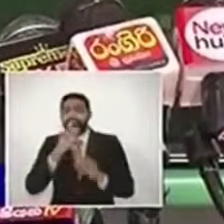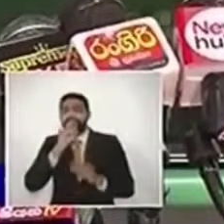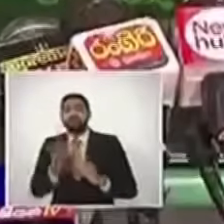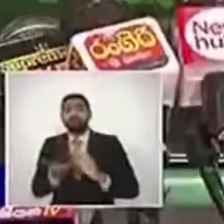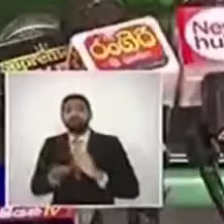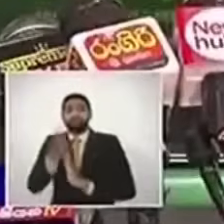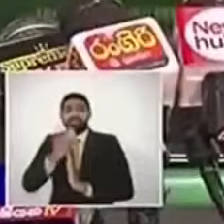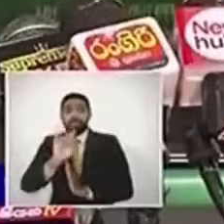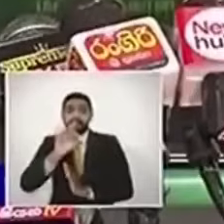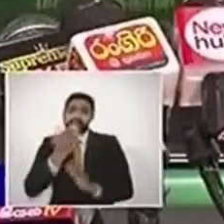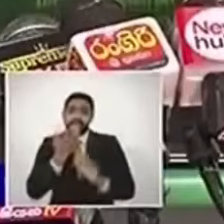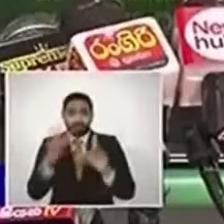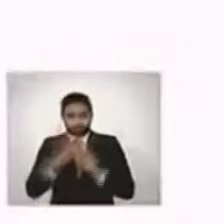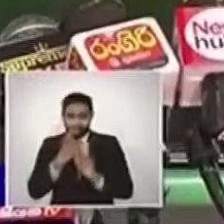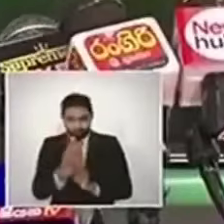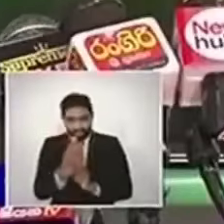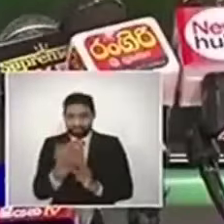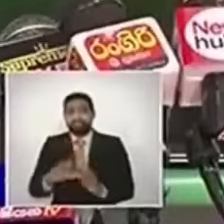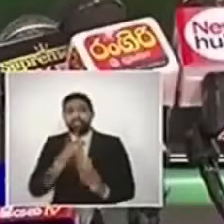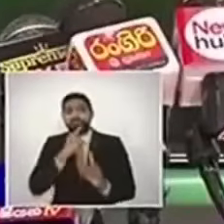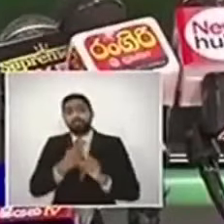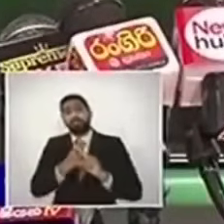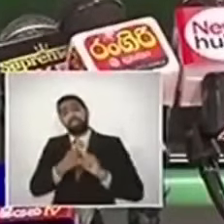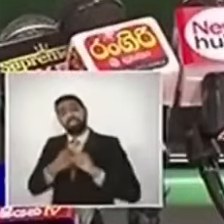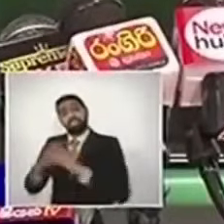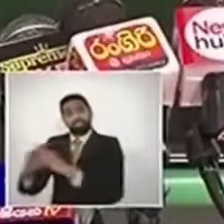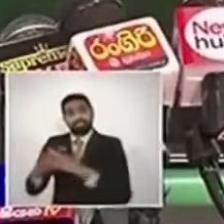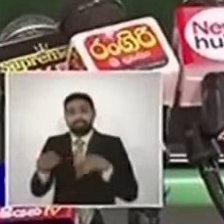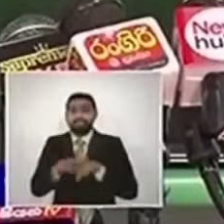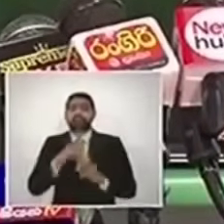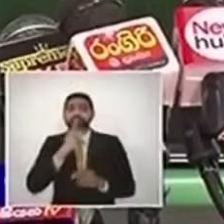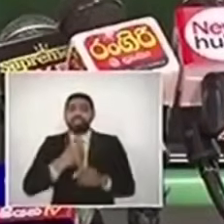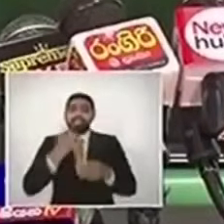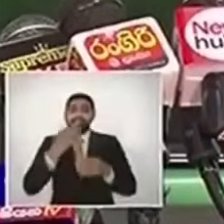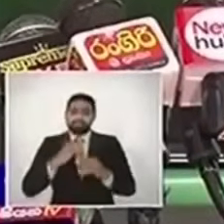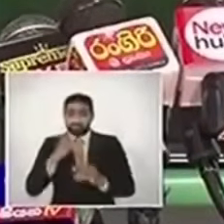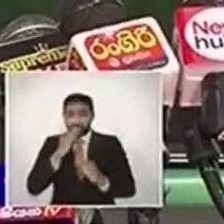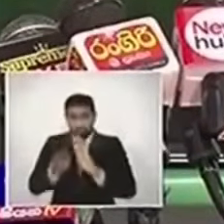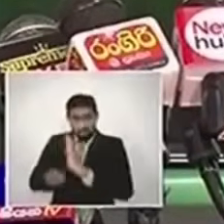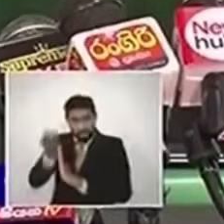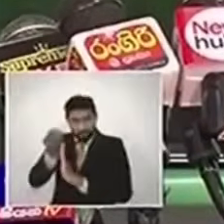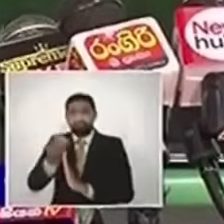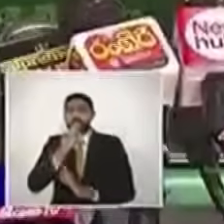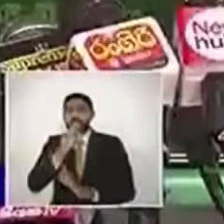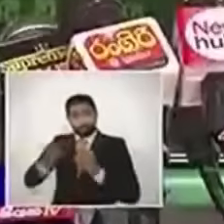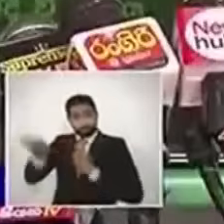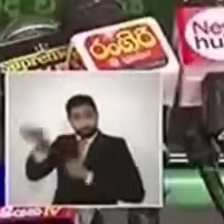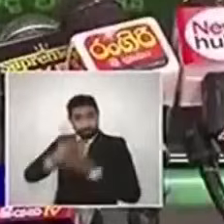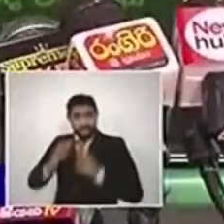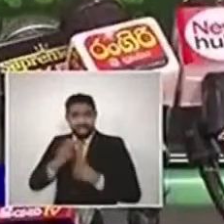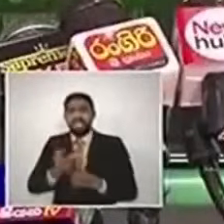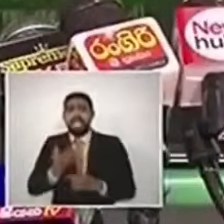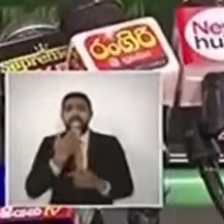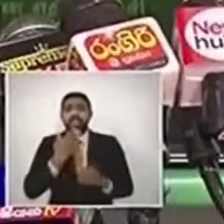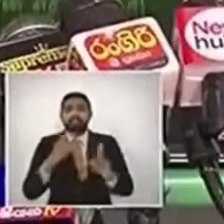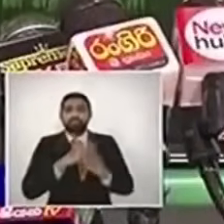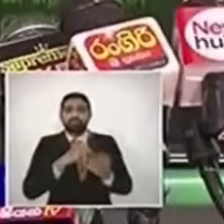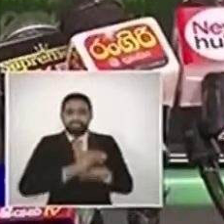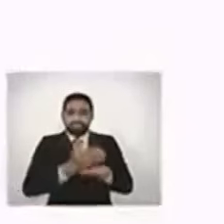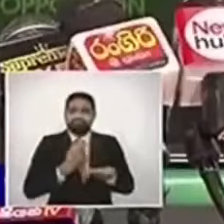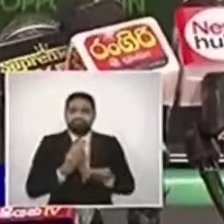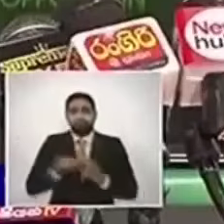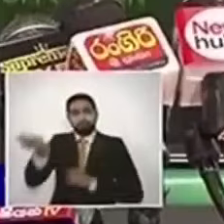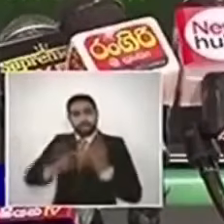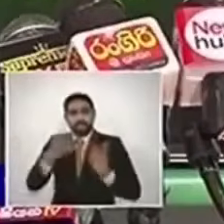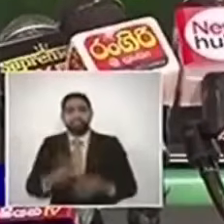medicine, milk powder and gas will have to be cut down by 20% after the next 2 weeks. The Minister of Finance admitted that there is a dollar